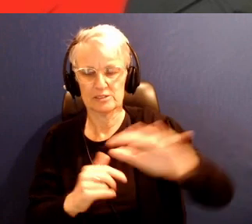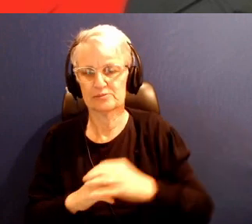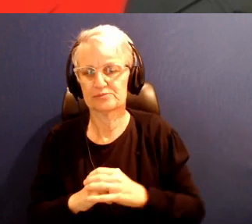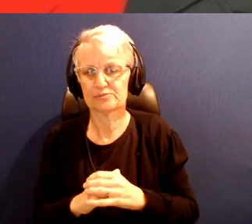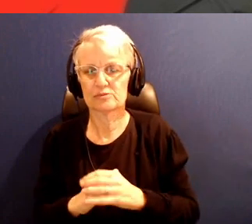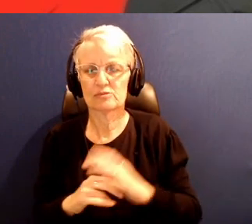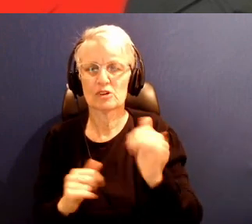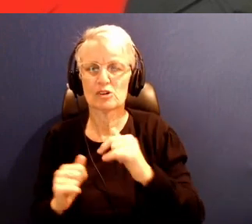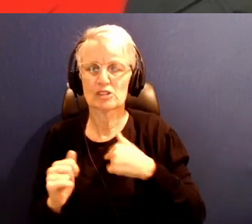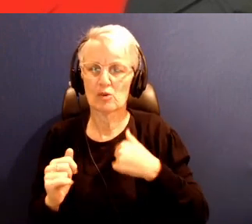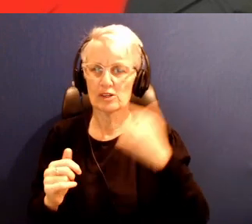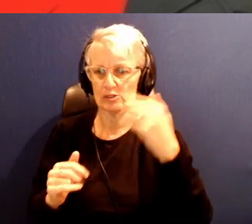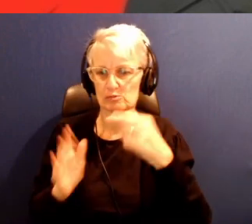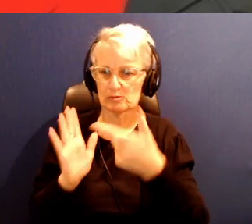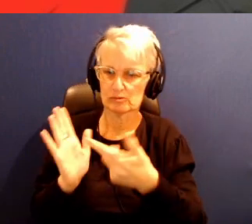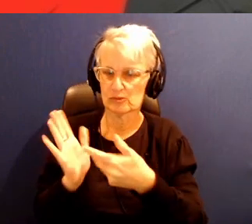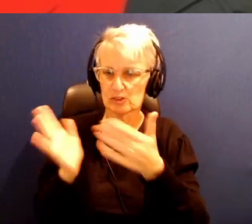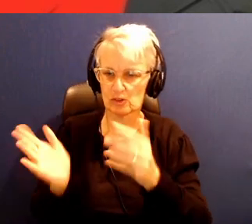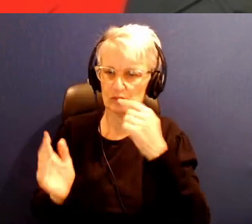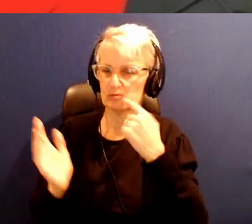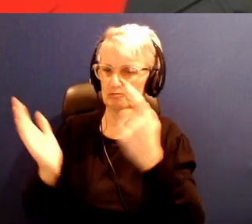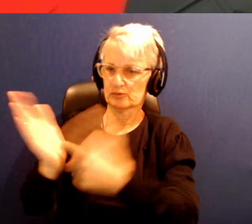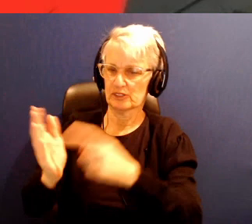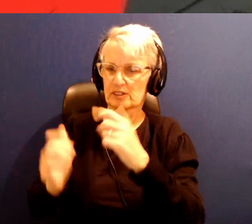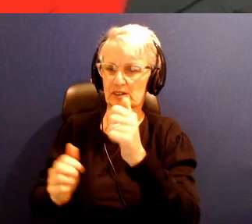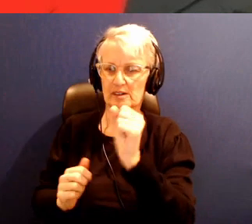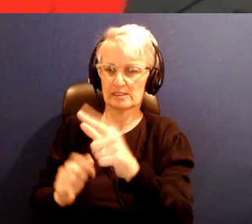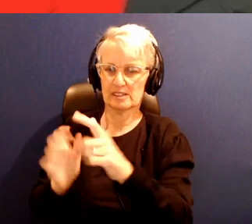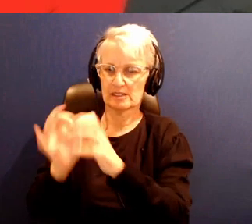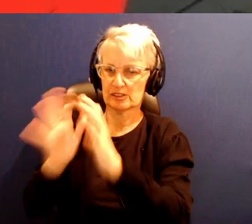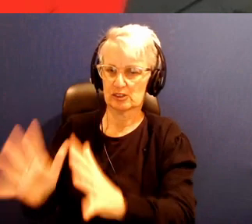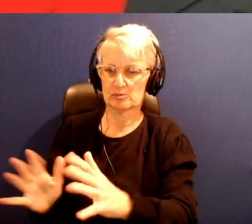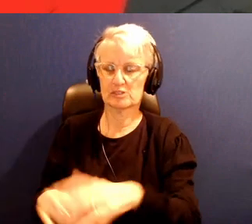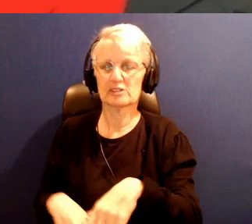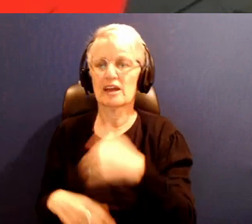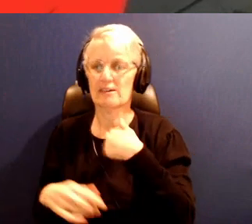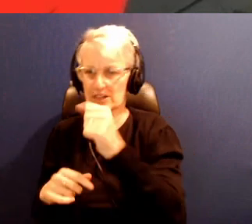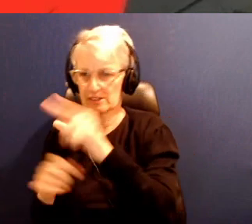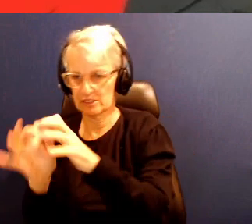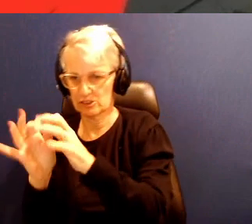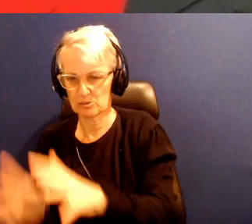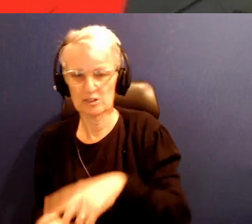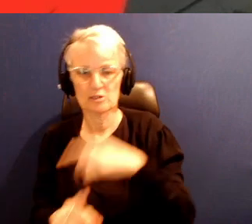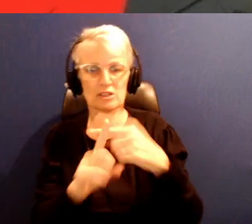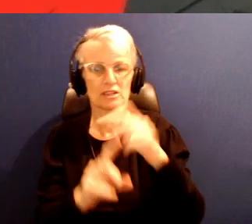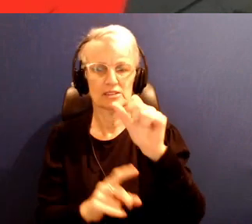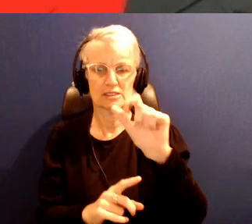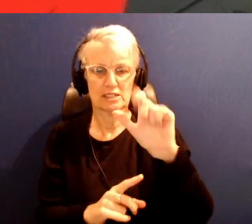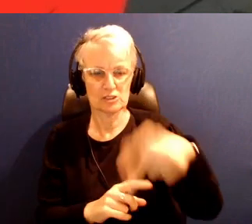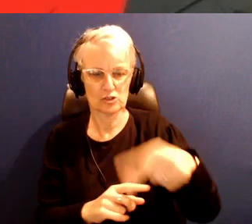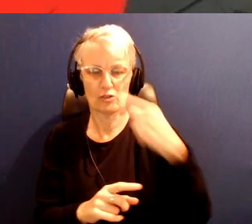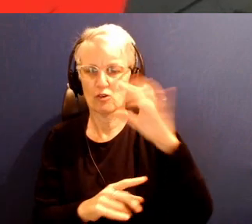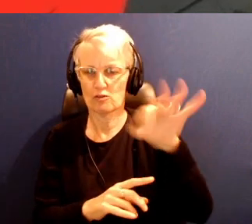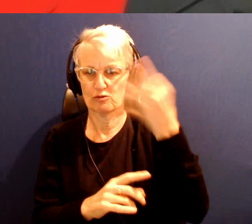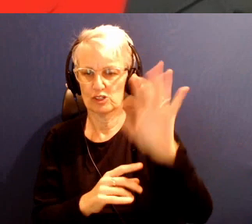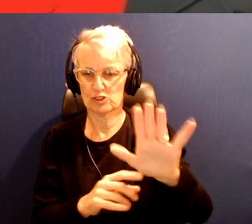I want to take a moment to acknowledge the presence of sign language interpreters. This session is offered in ASL and in LSQ for the